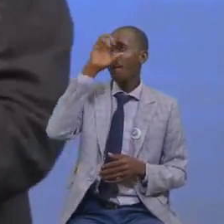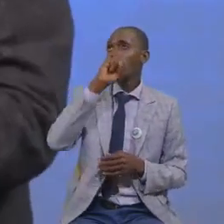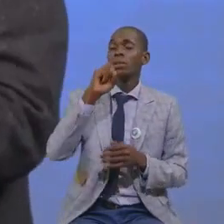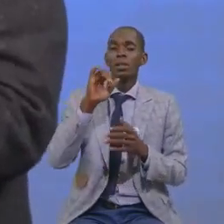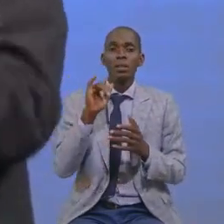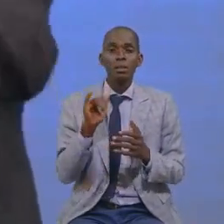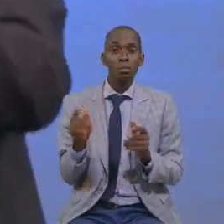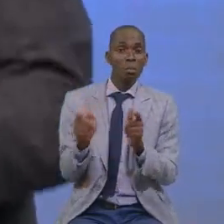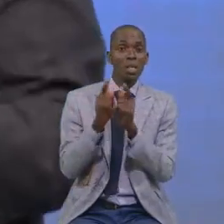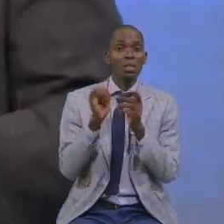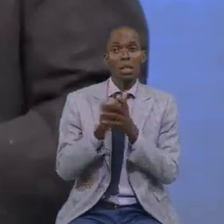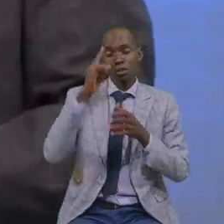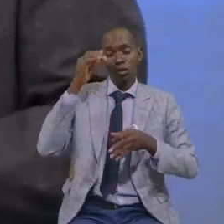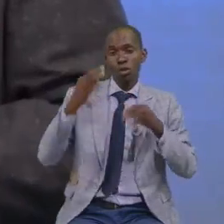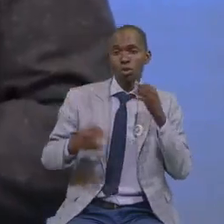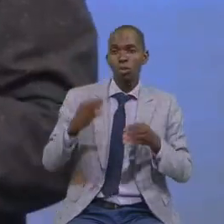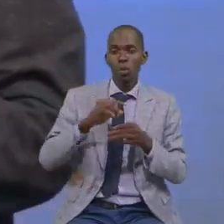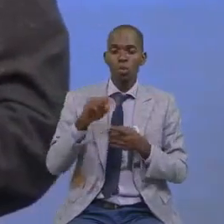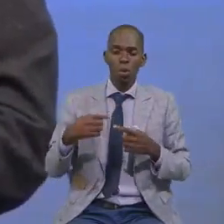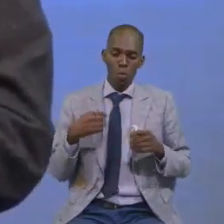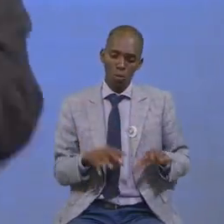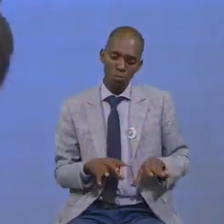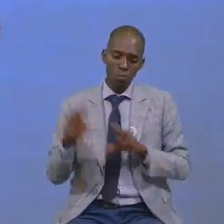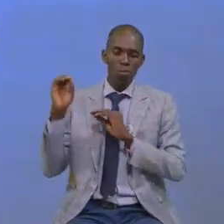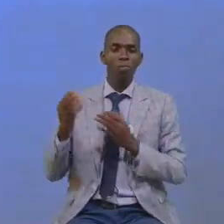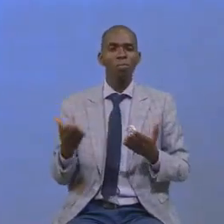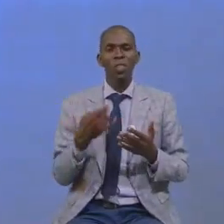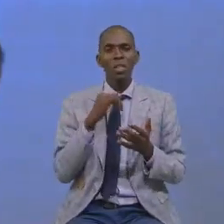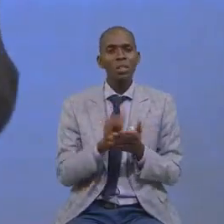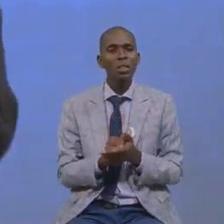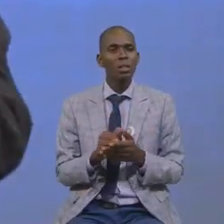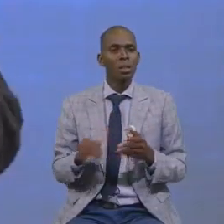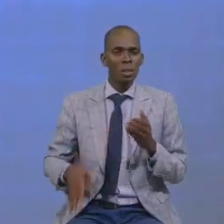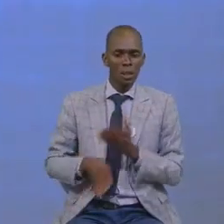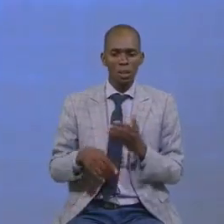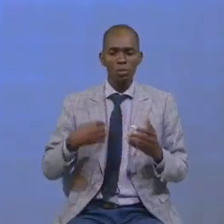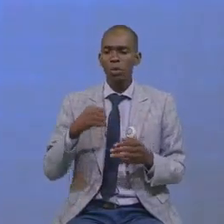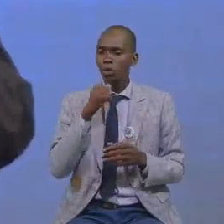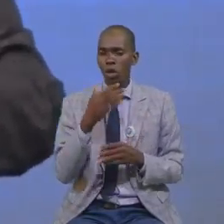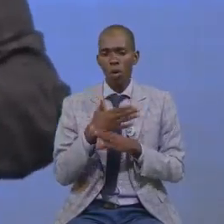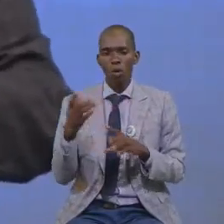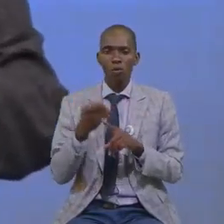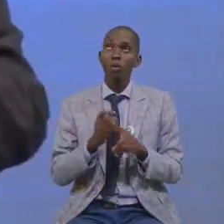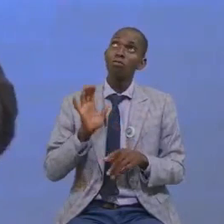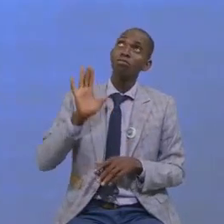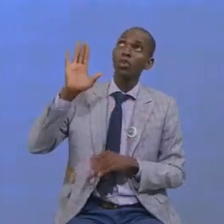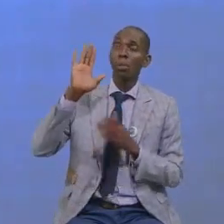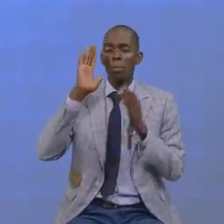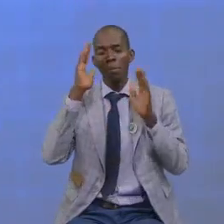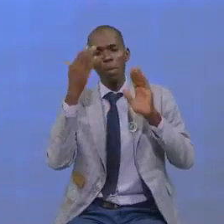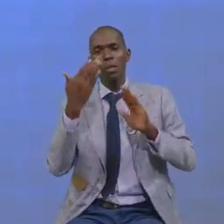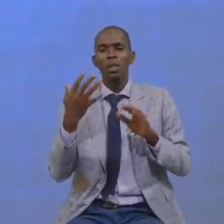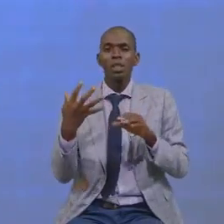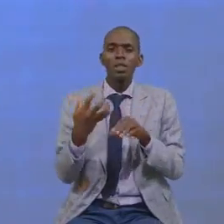judgment when we have left here. It said, cast me not away from thy presence. And it says, take